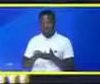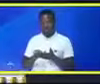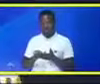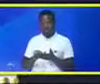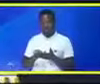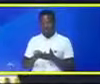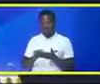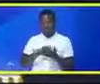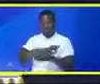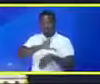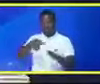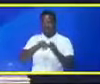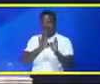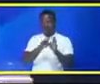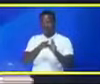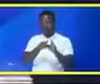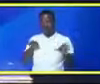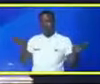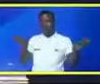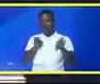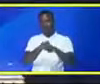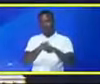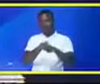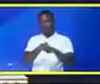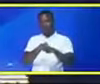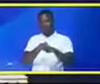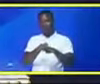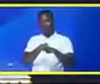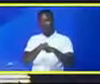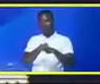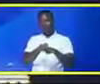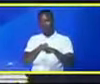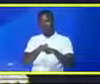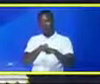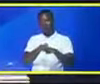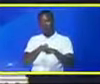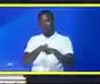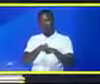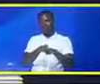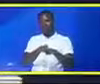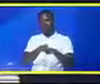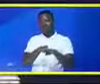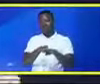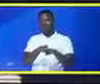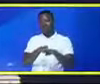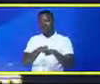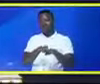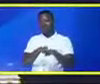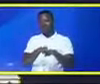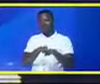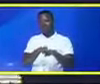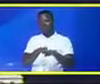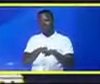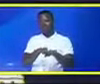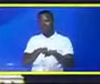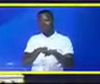All doors are closed by default. Now, please pay attention. We're building something very